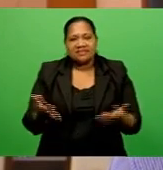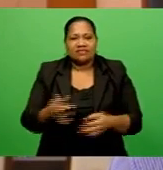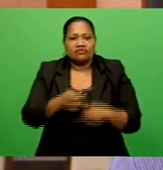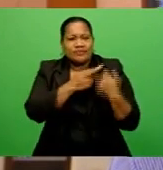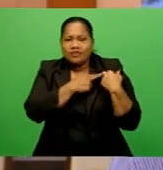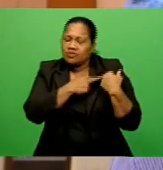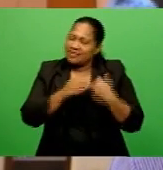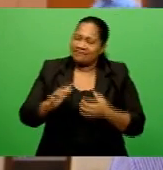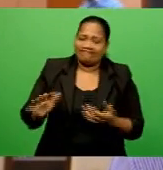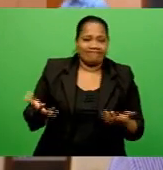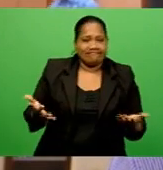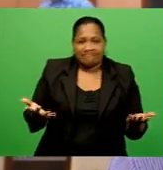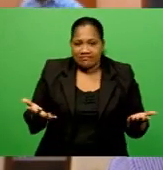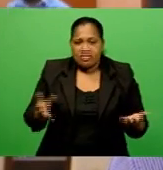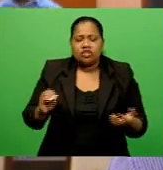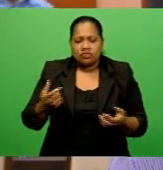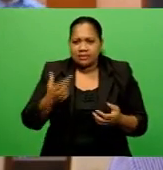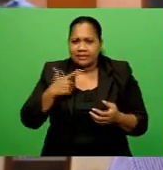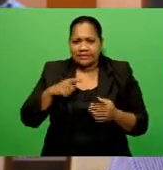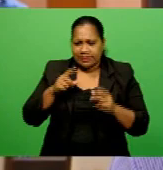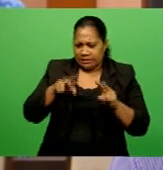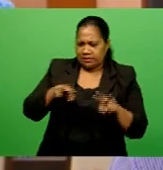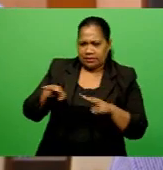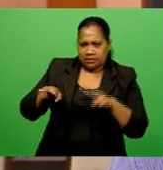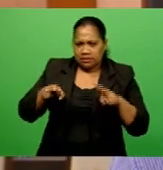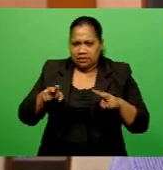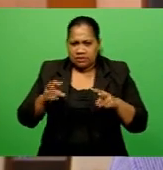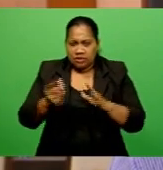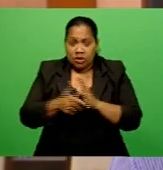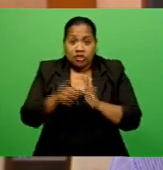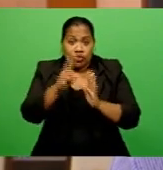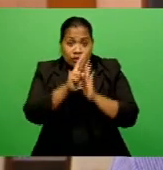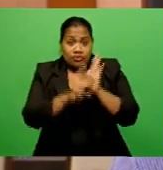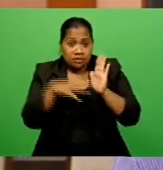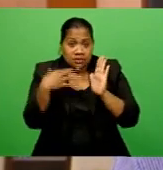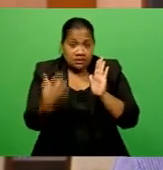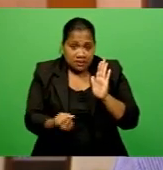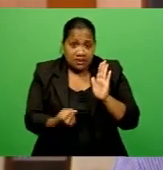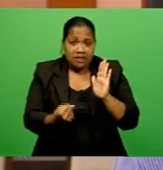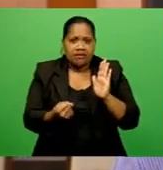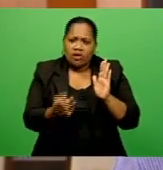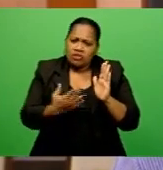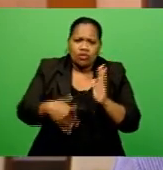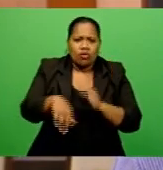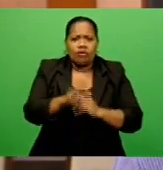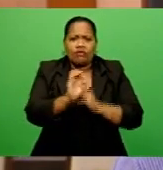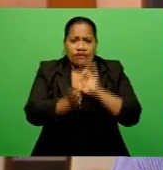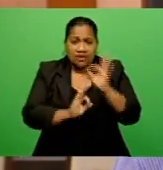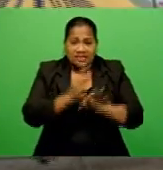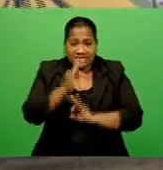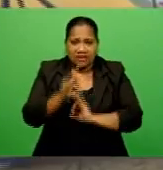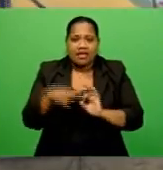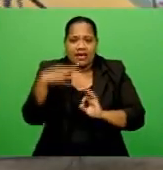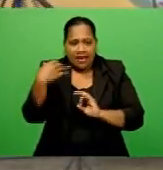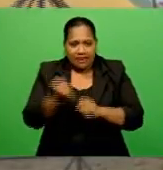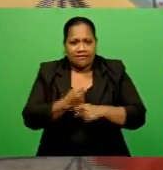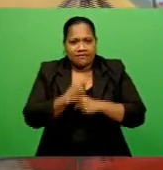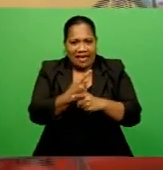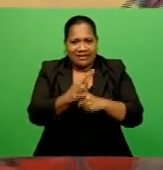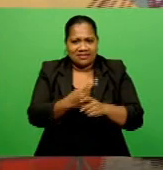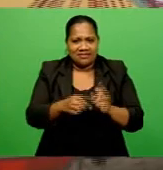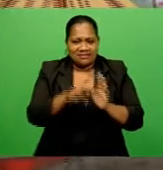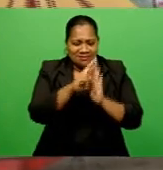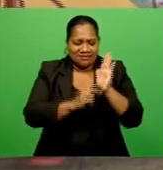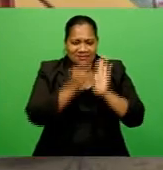there's public outcry at times. So when regulations come into force, basically every festival organizers will be guided by that.